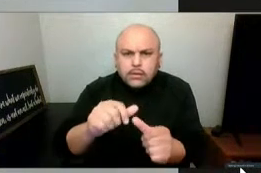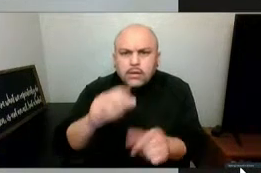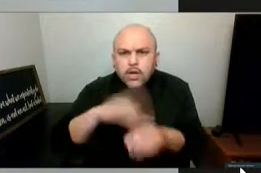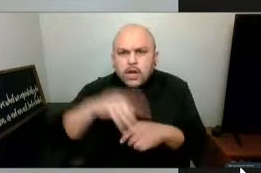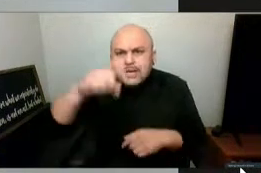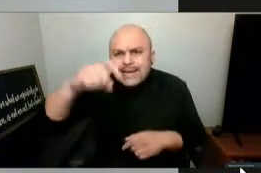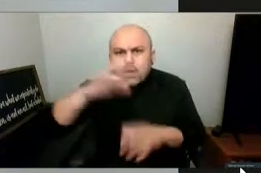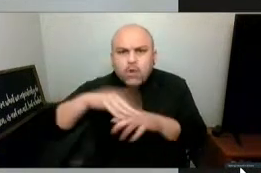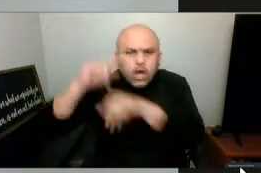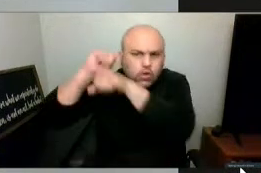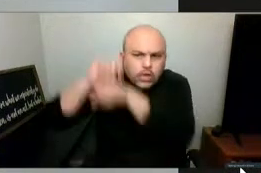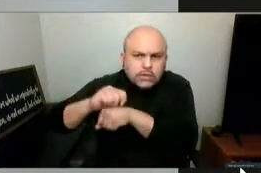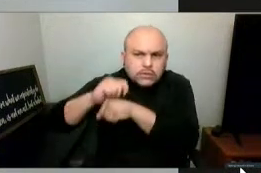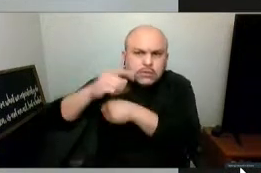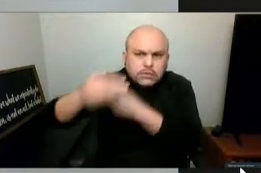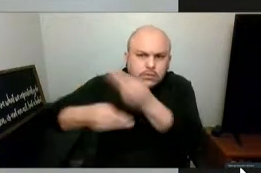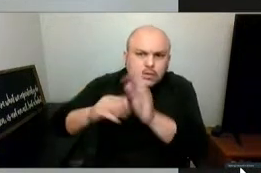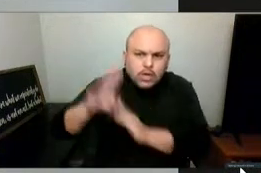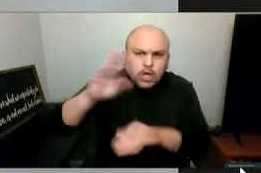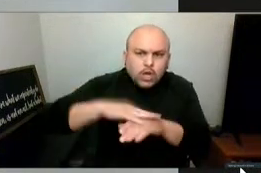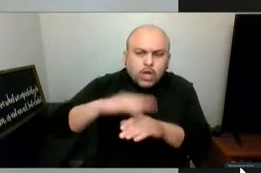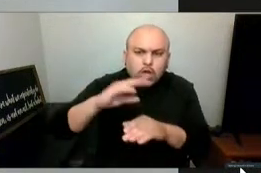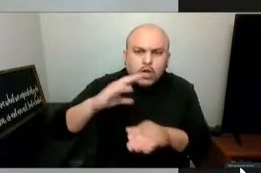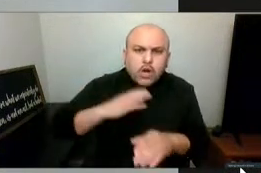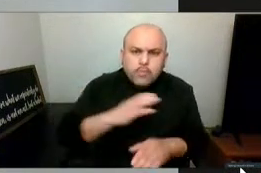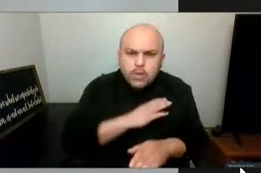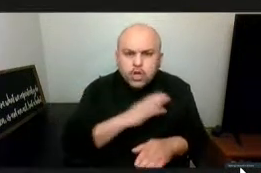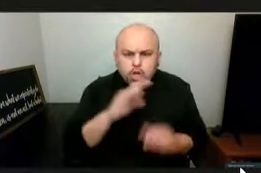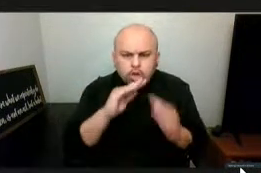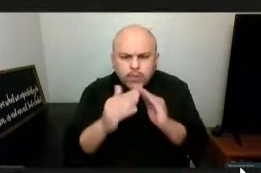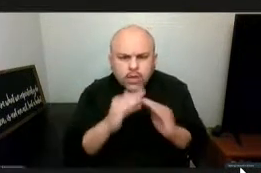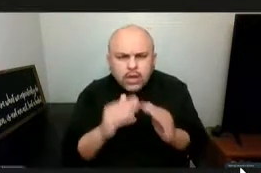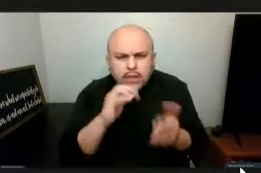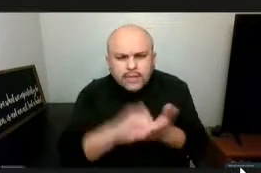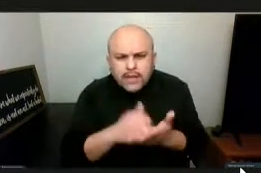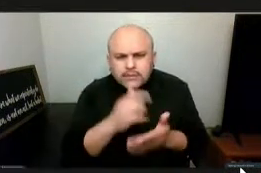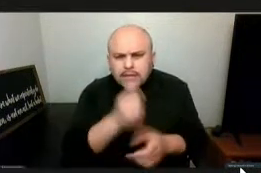underserved minority communities and those most disparately affected and impacted.